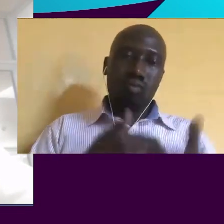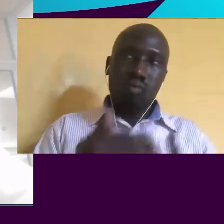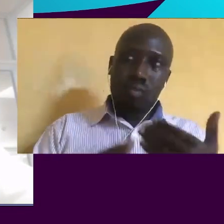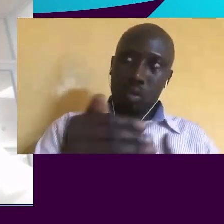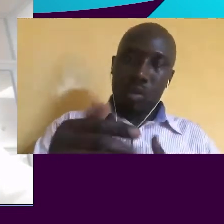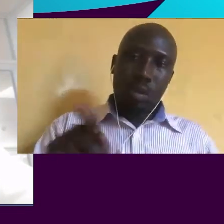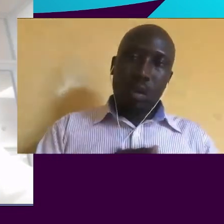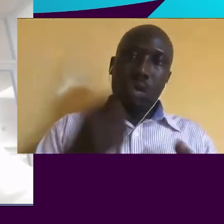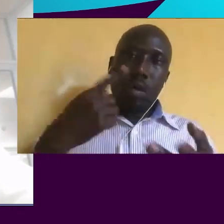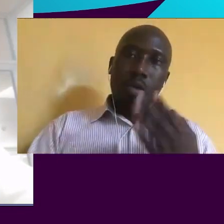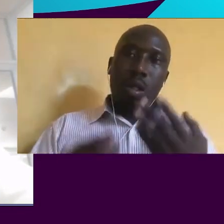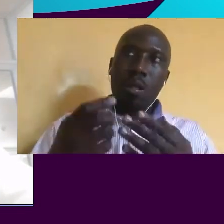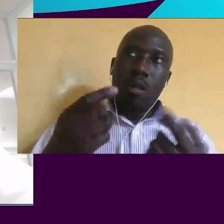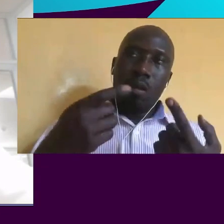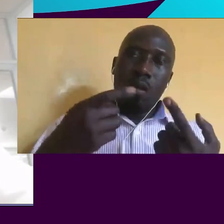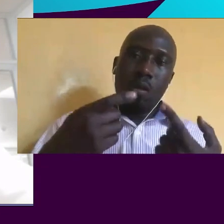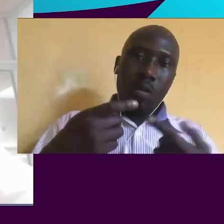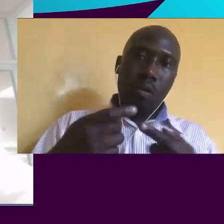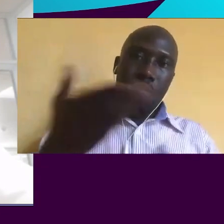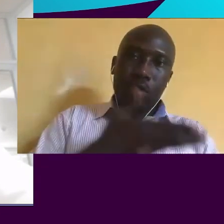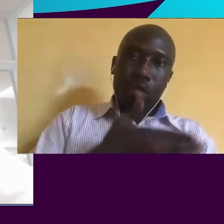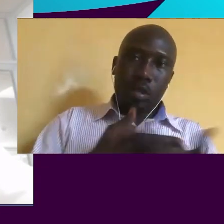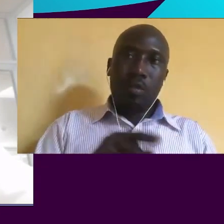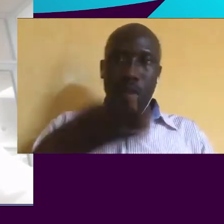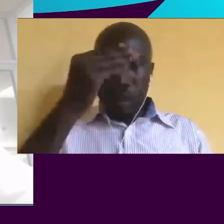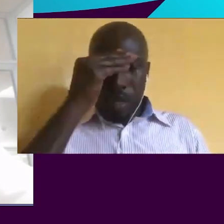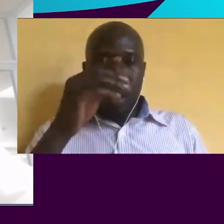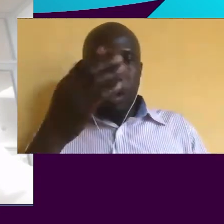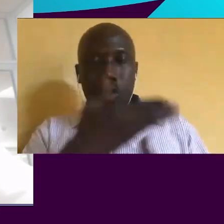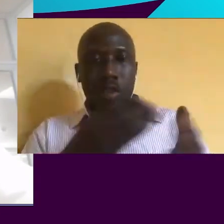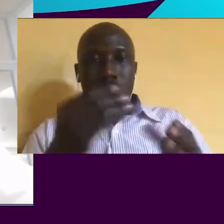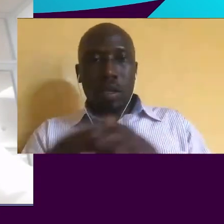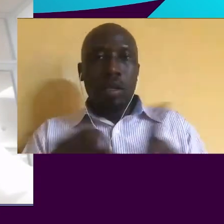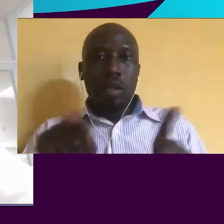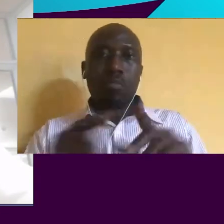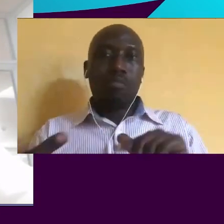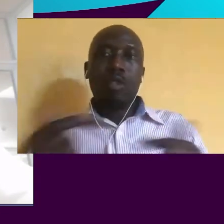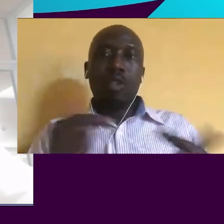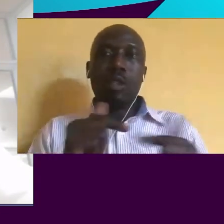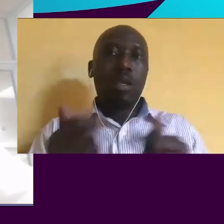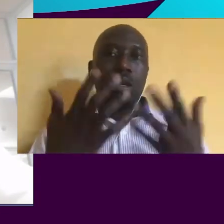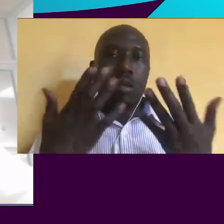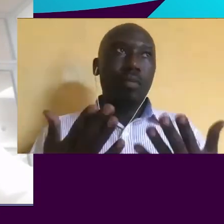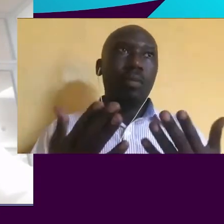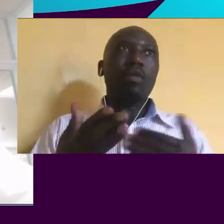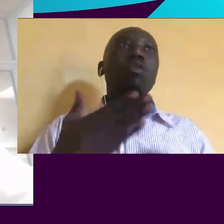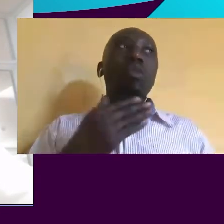had, learned, and what they've shared in this conversation. I'd like to thank you very